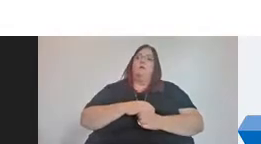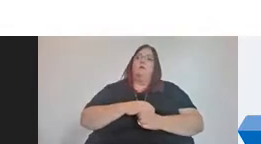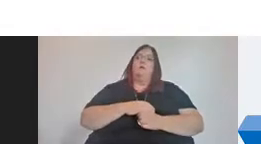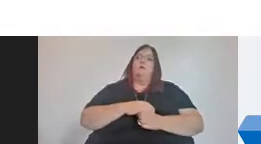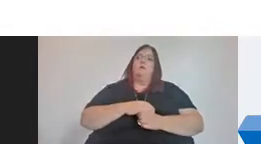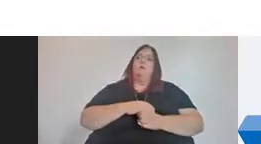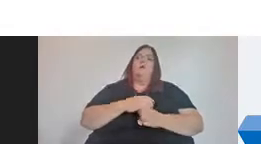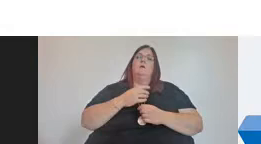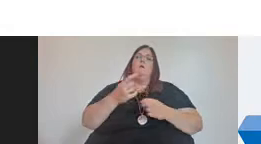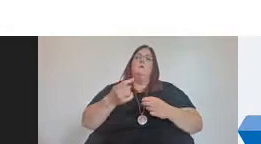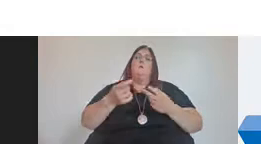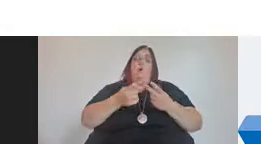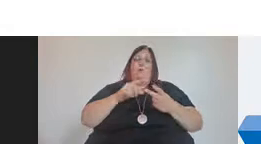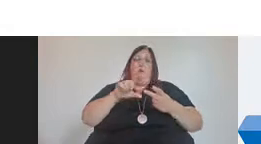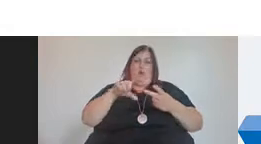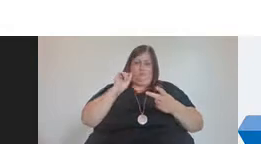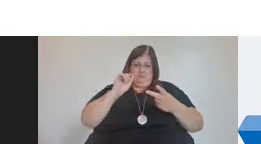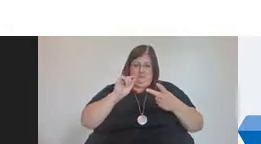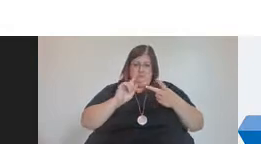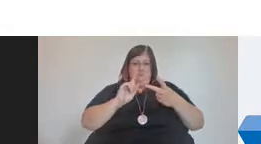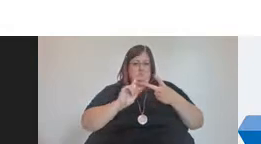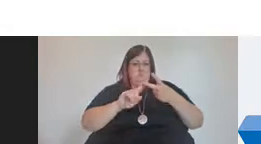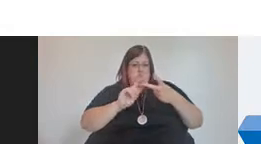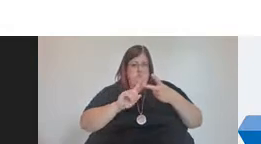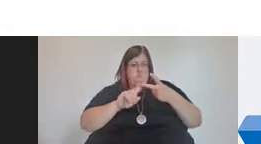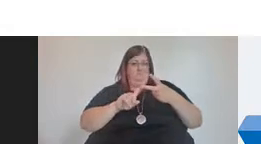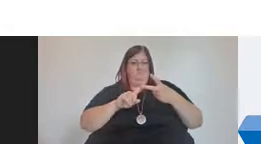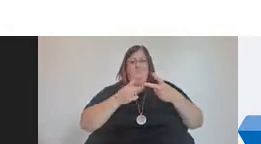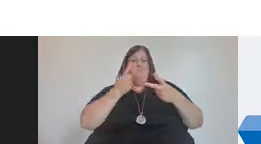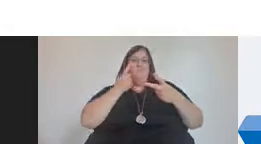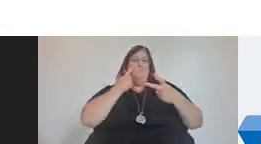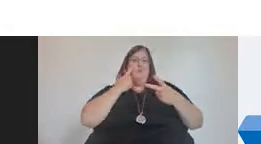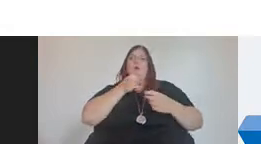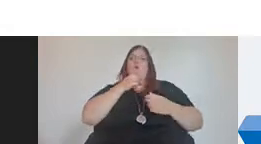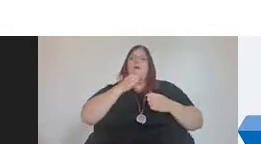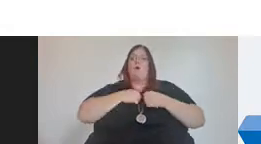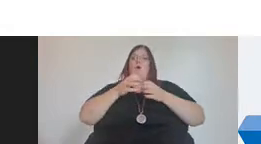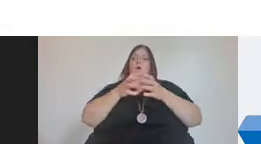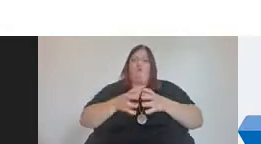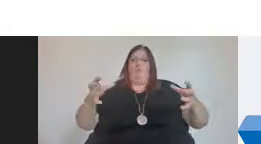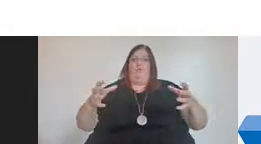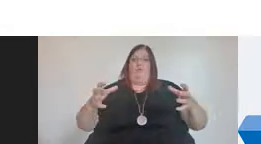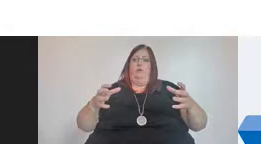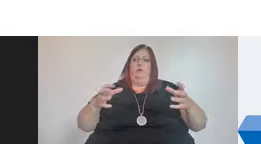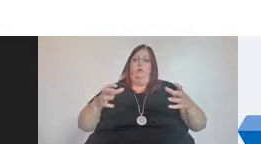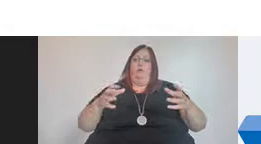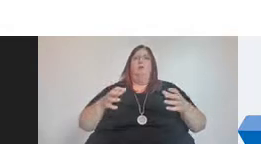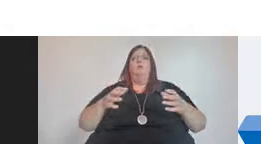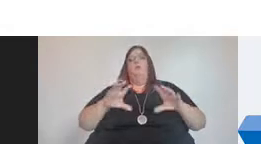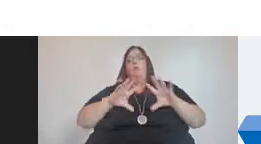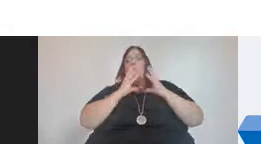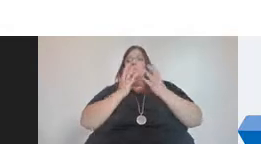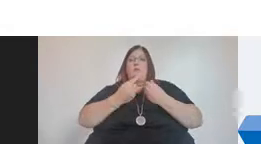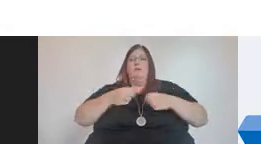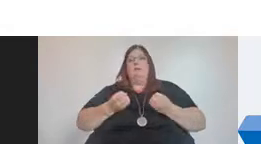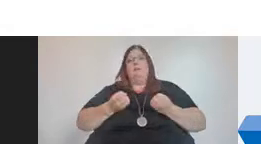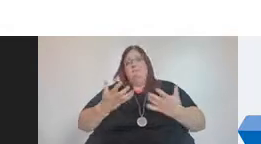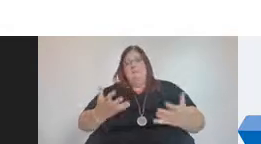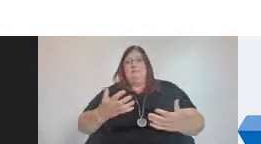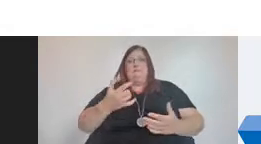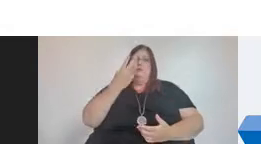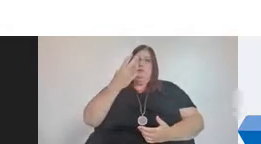the other option which we've developed and have adopted is to use our growth. So as a system, we spend about